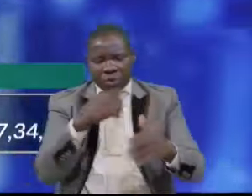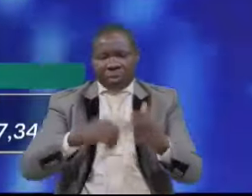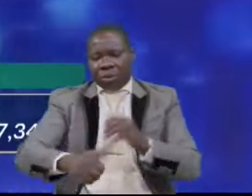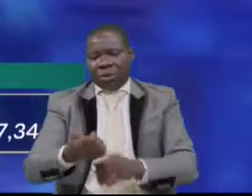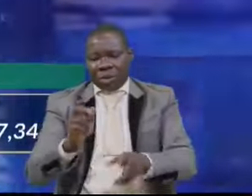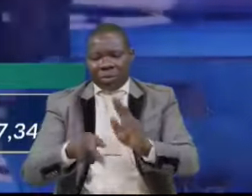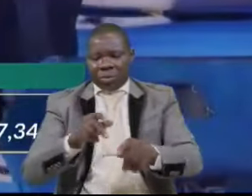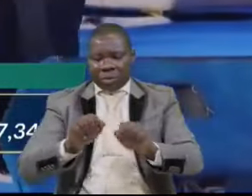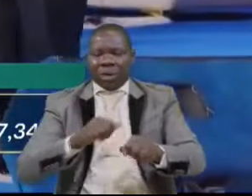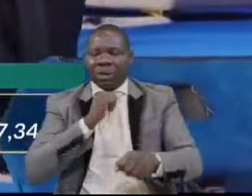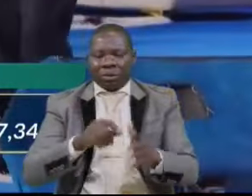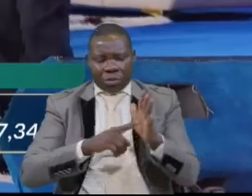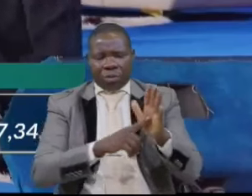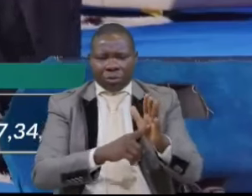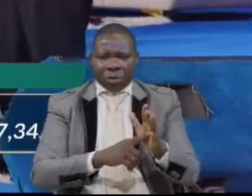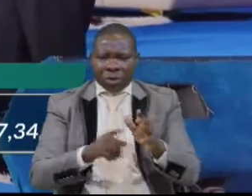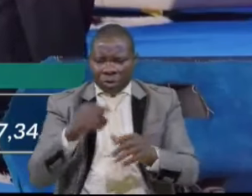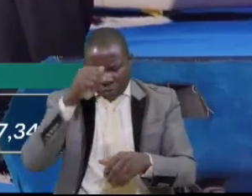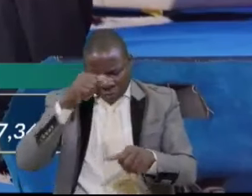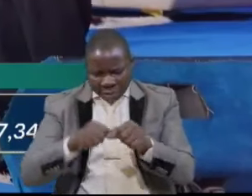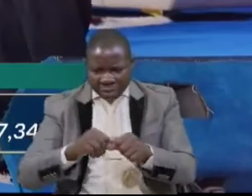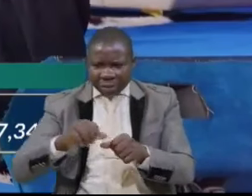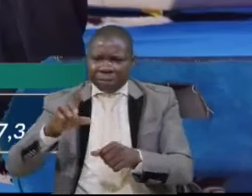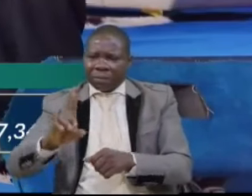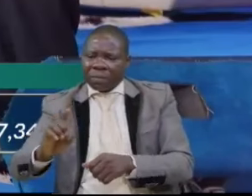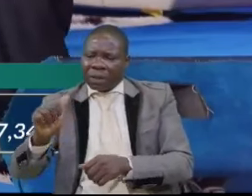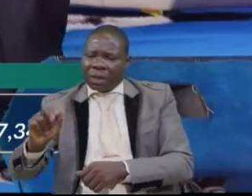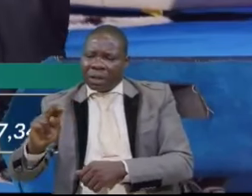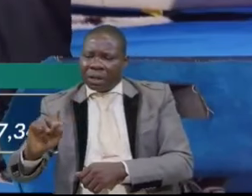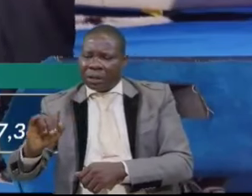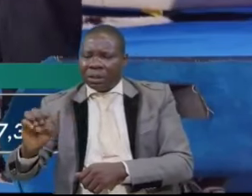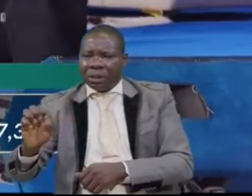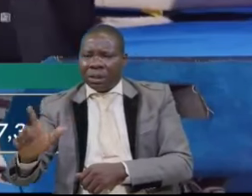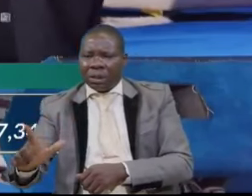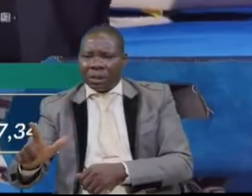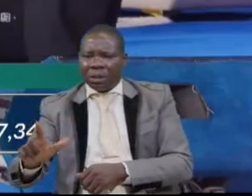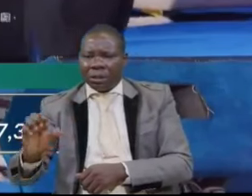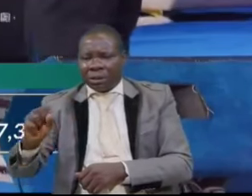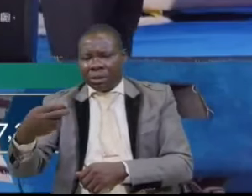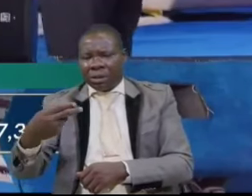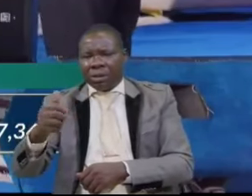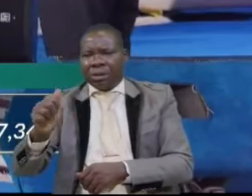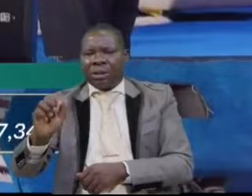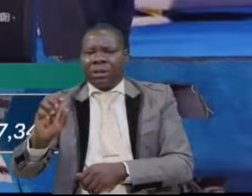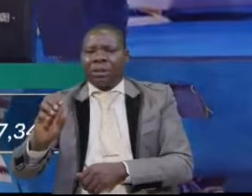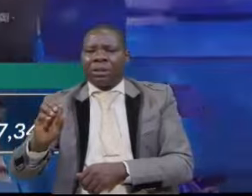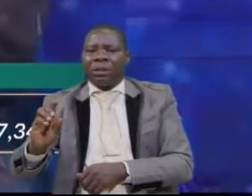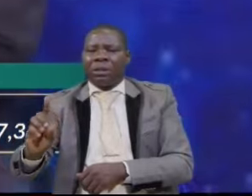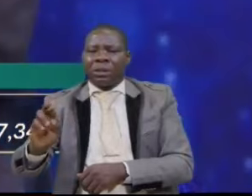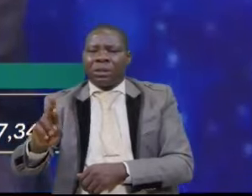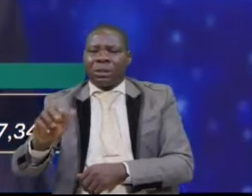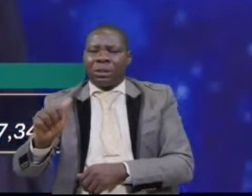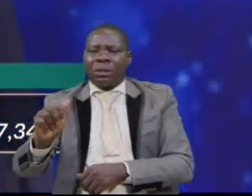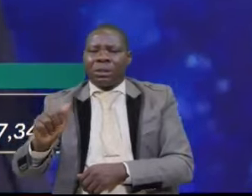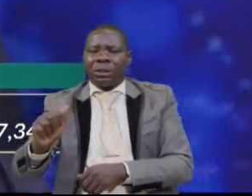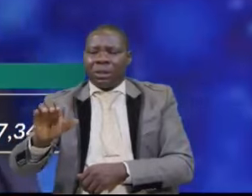Shadrach, Meshach, and Abednego. After the passing of chapter 2, then